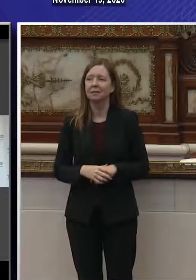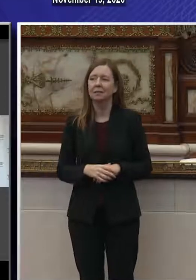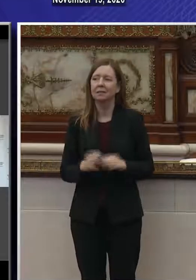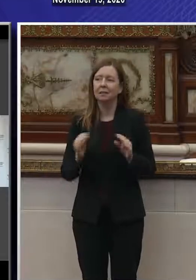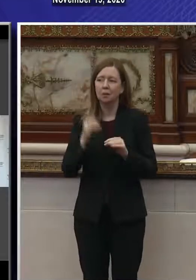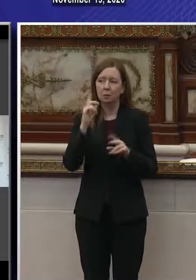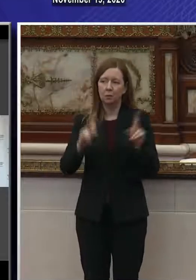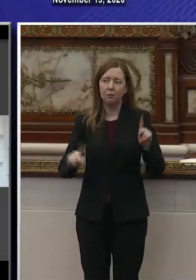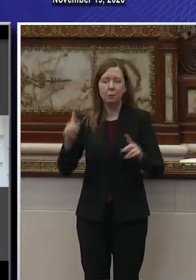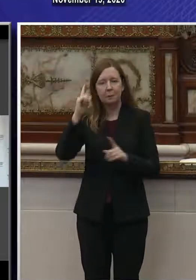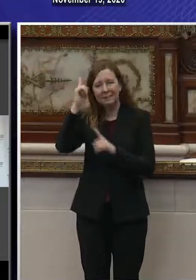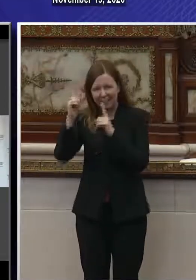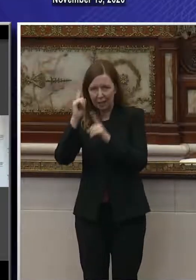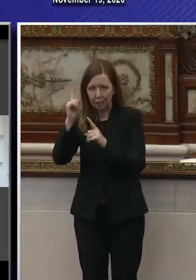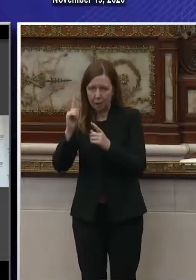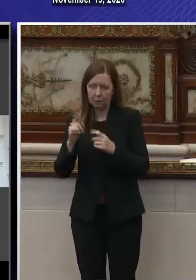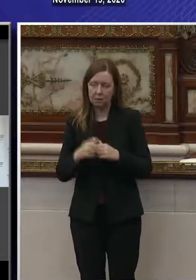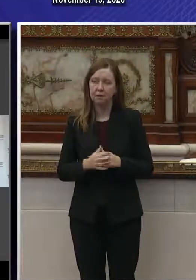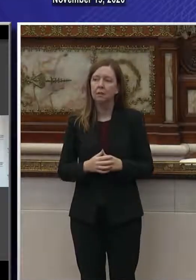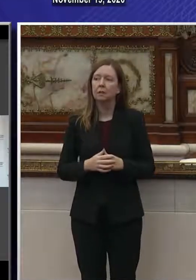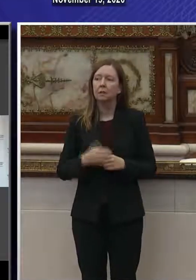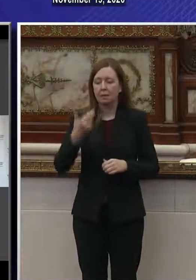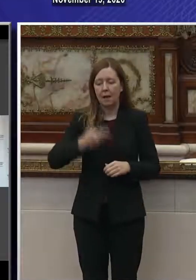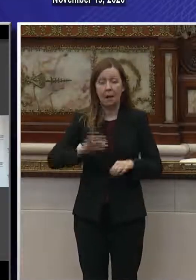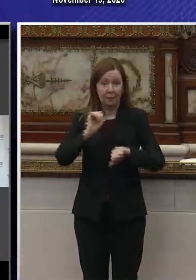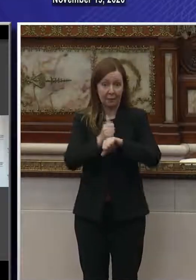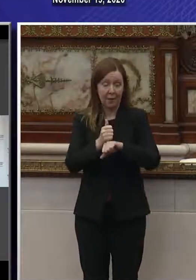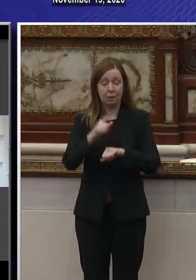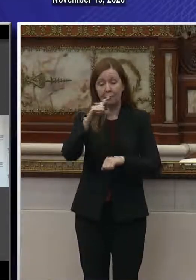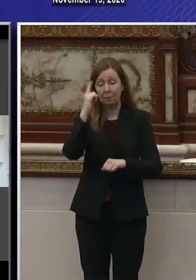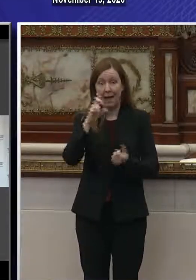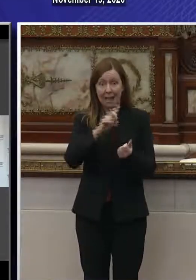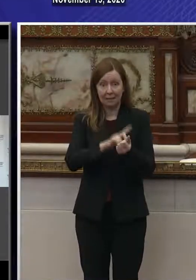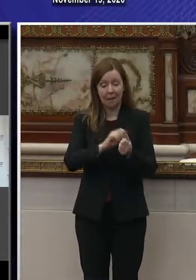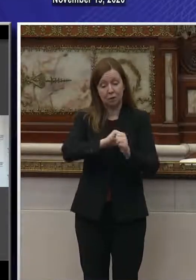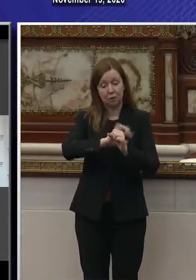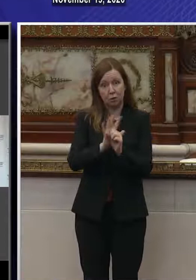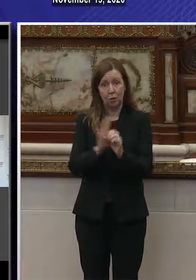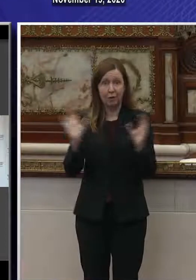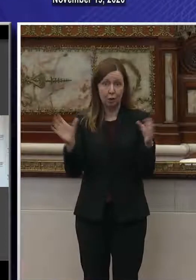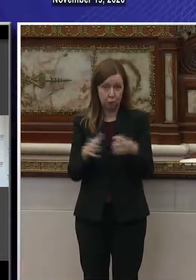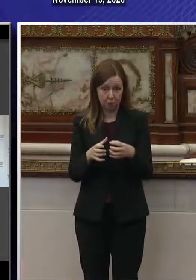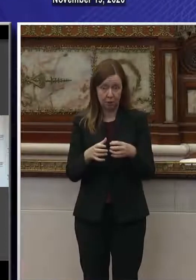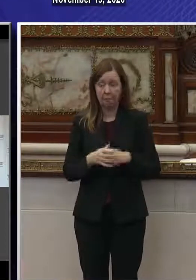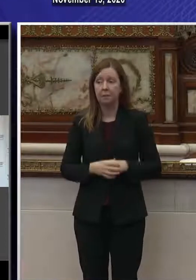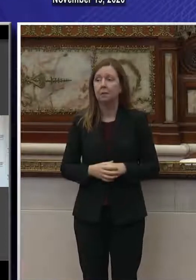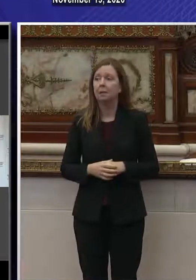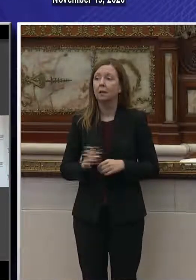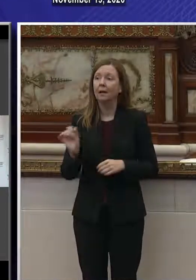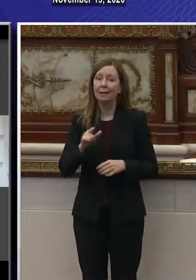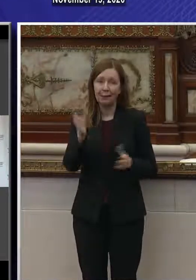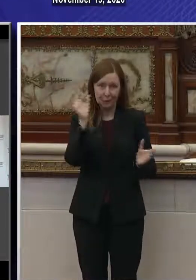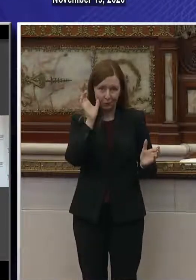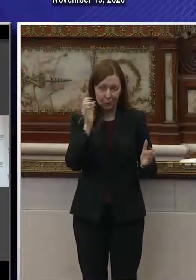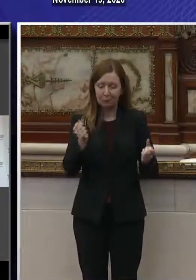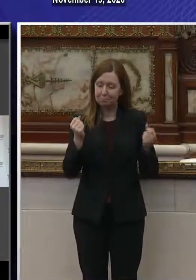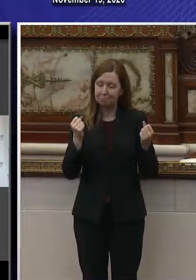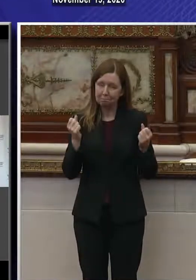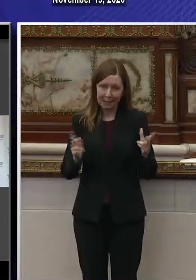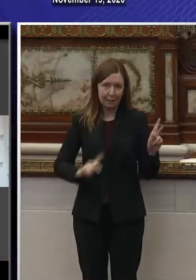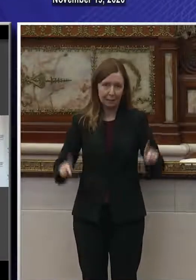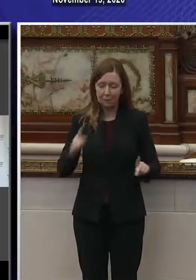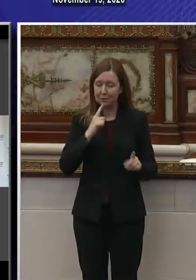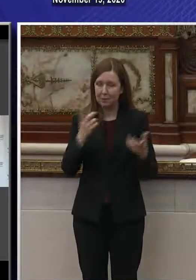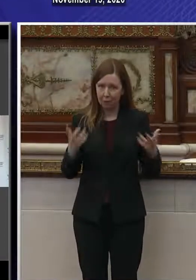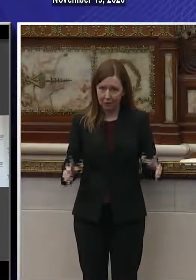more for people to think about. I am the founder of the Black Doctors COVID-19 Consortium, and like you've heard multiple people say